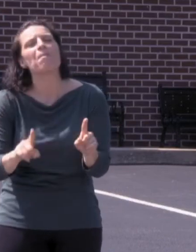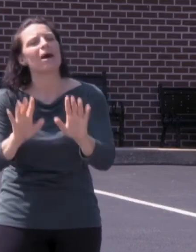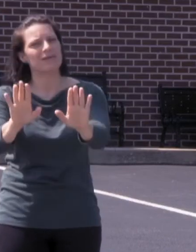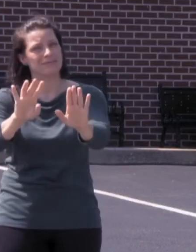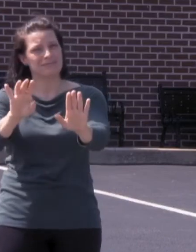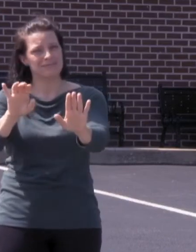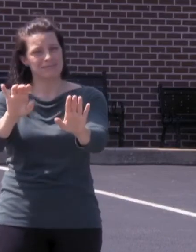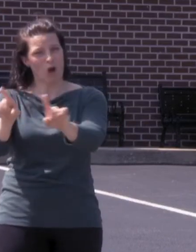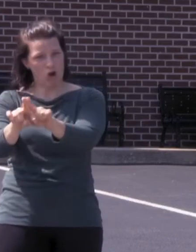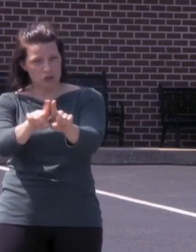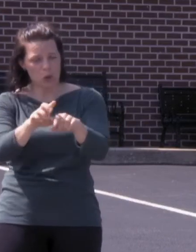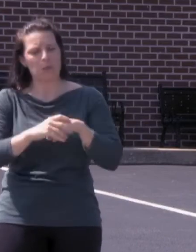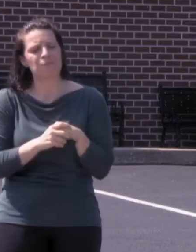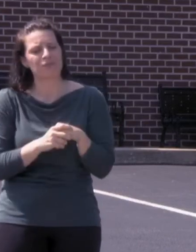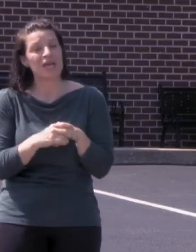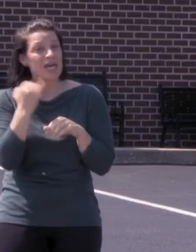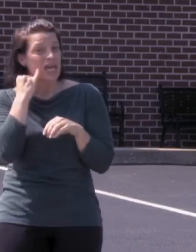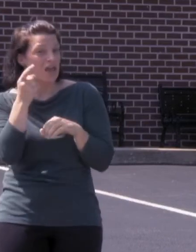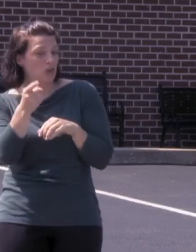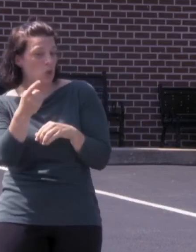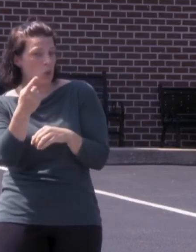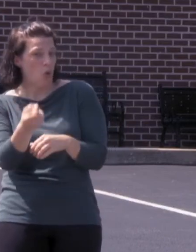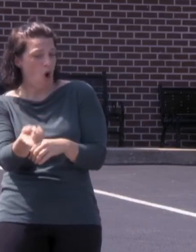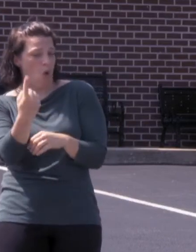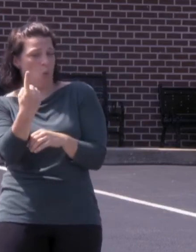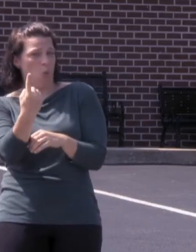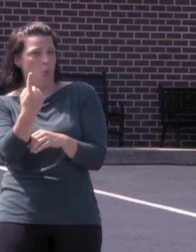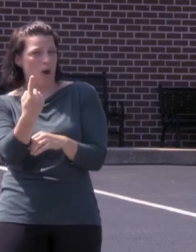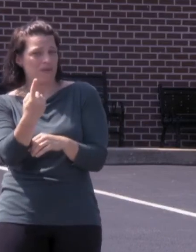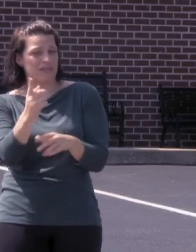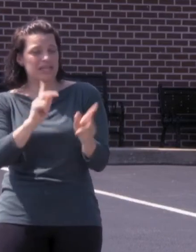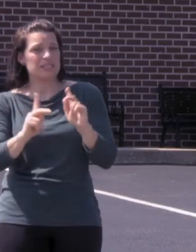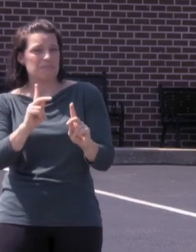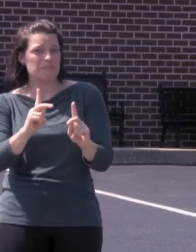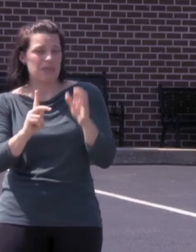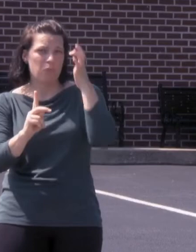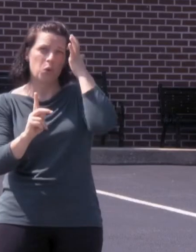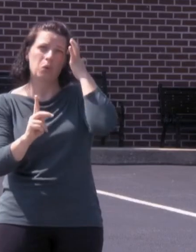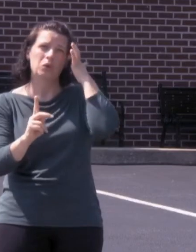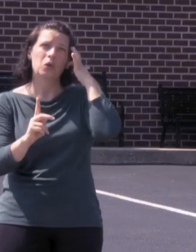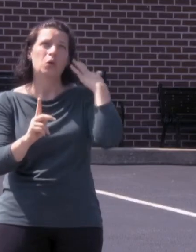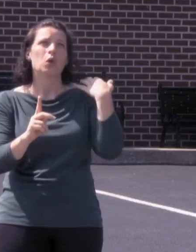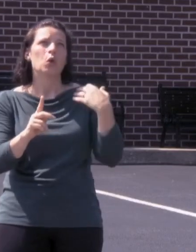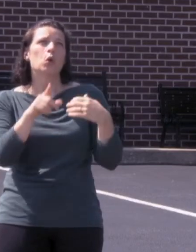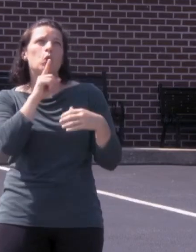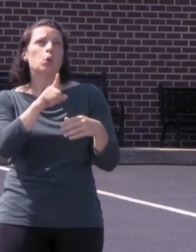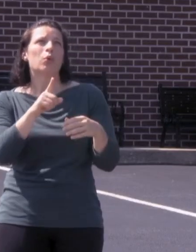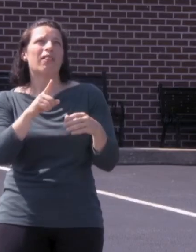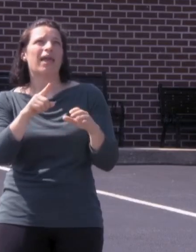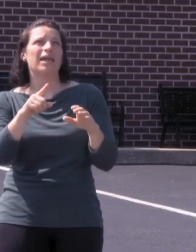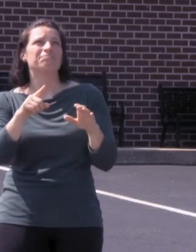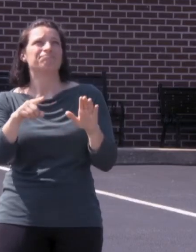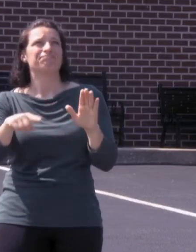other thing. If you're one of these folks who really tarnish the badge,